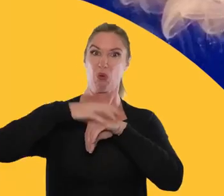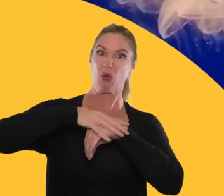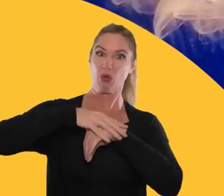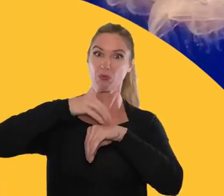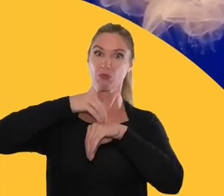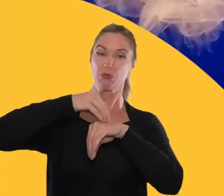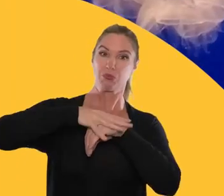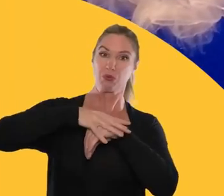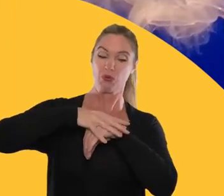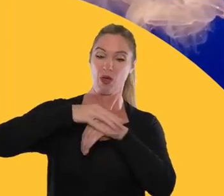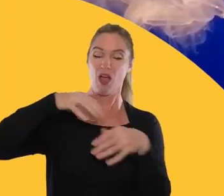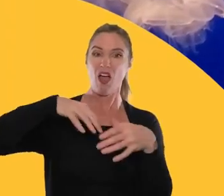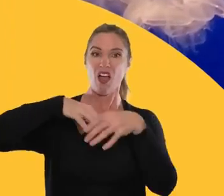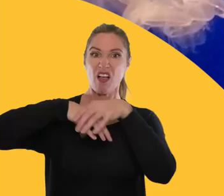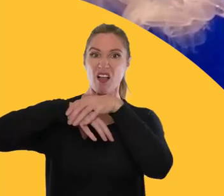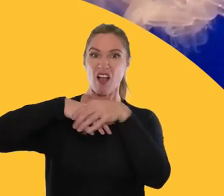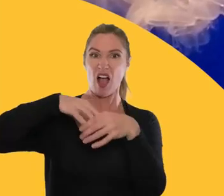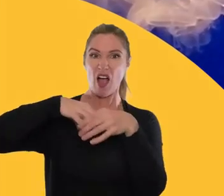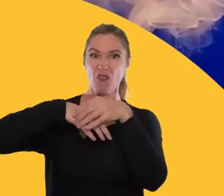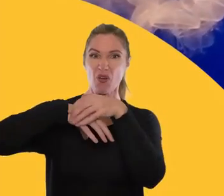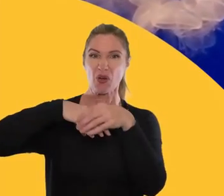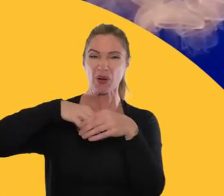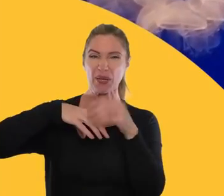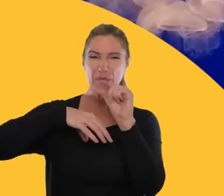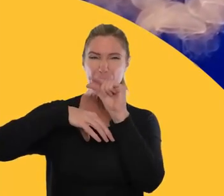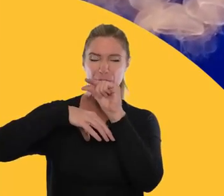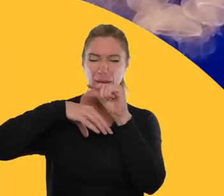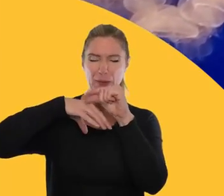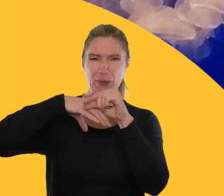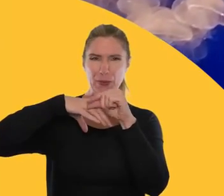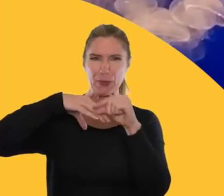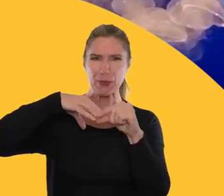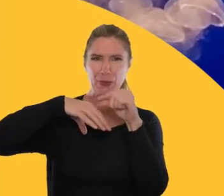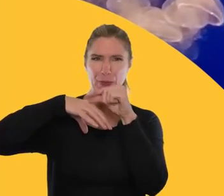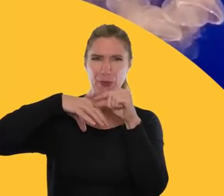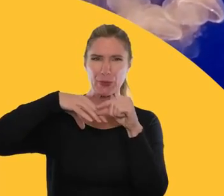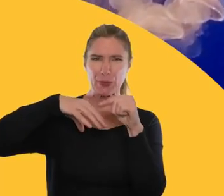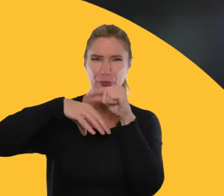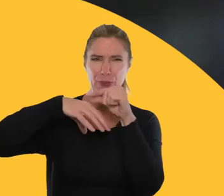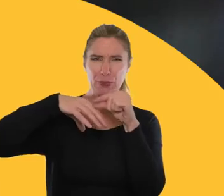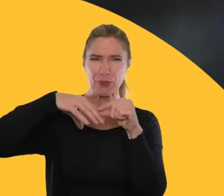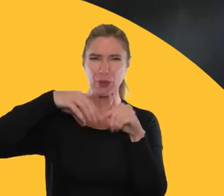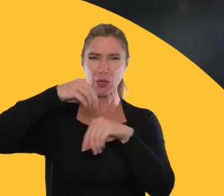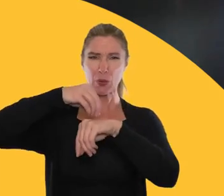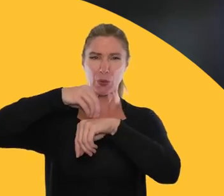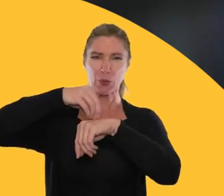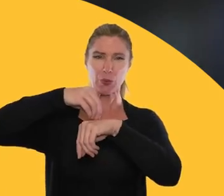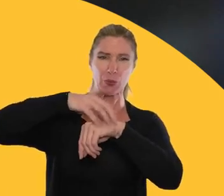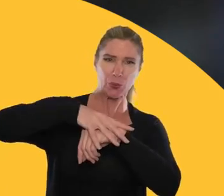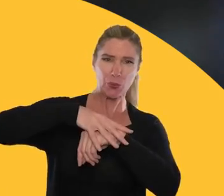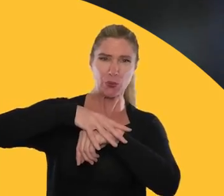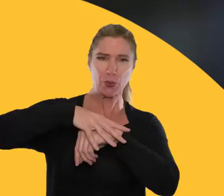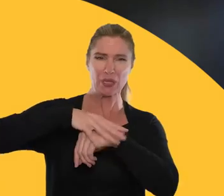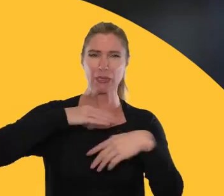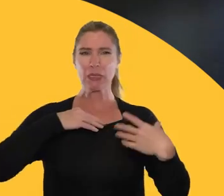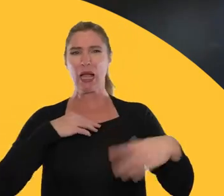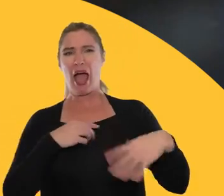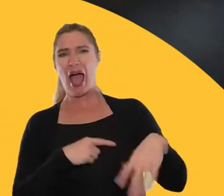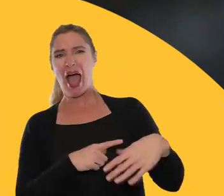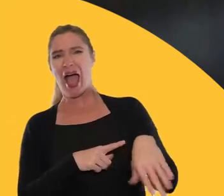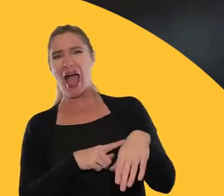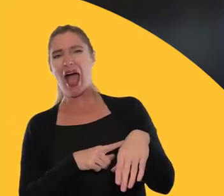Their tentacles are covered in tiny stings all over their